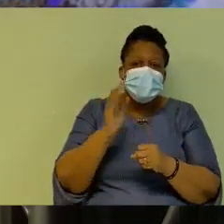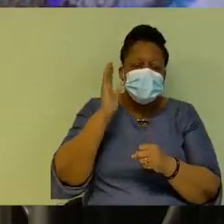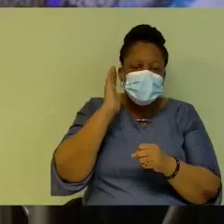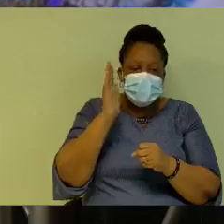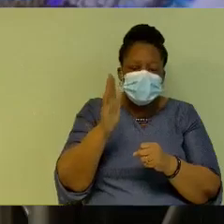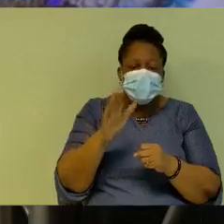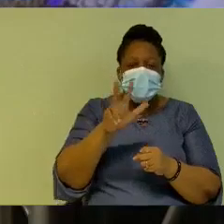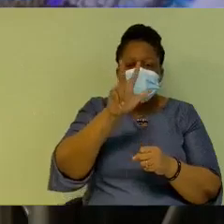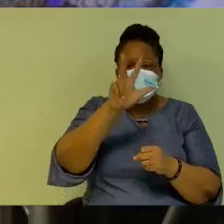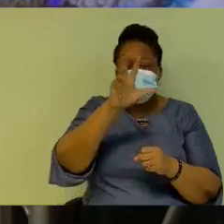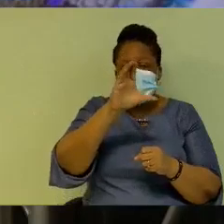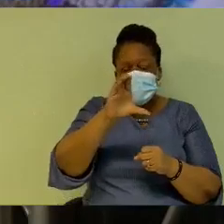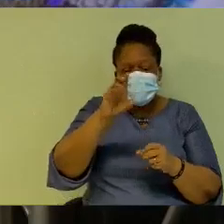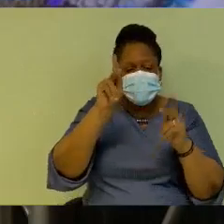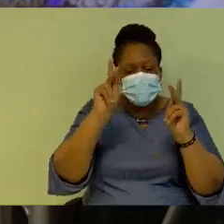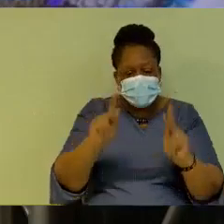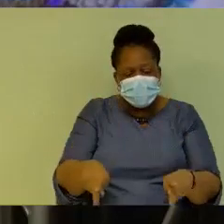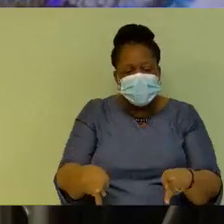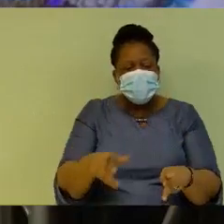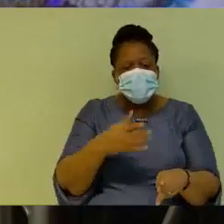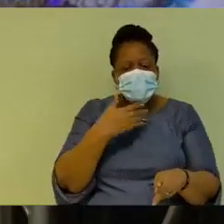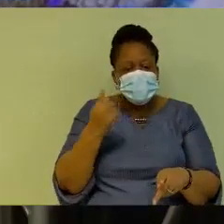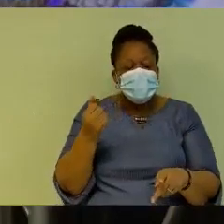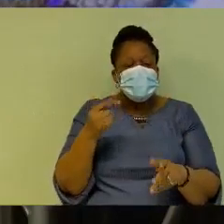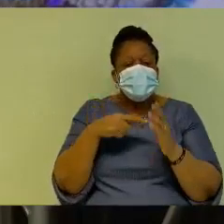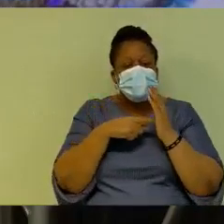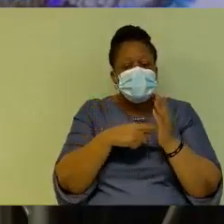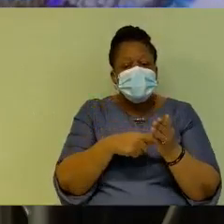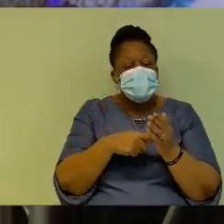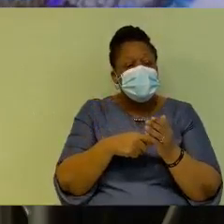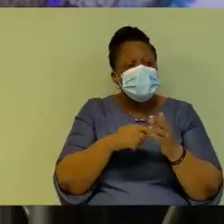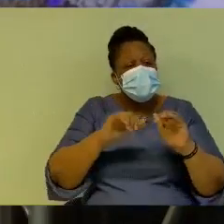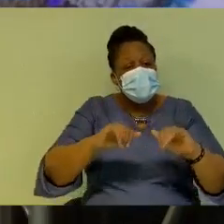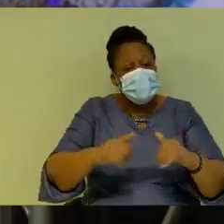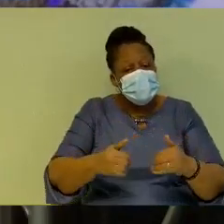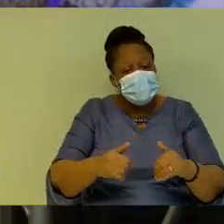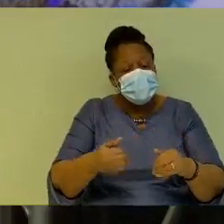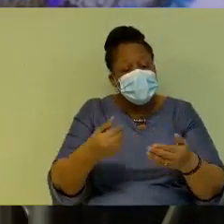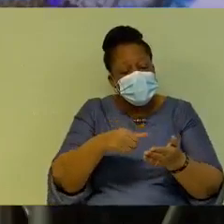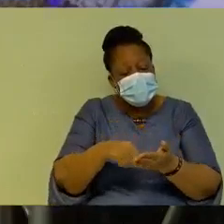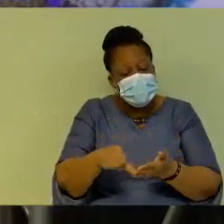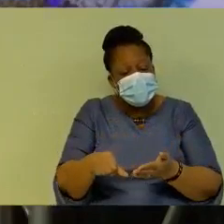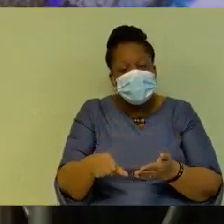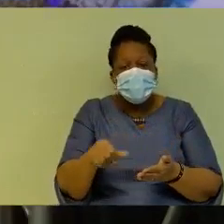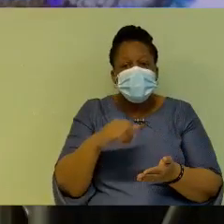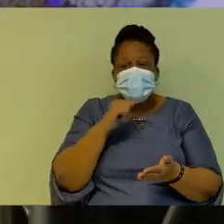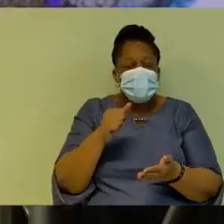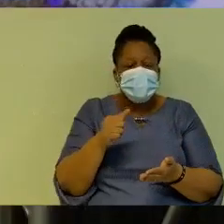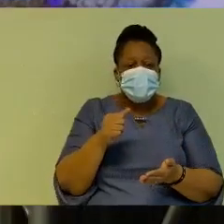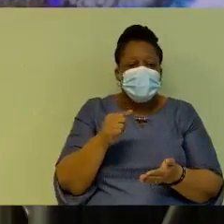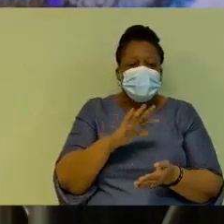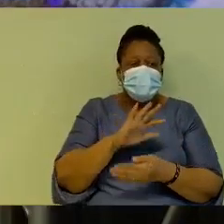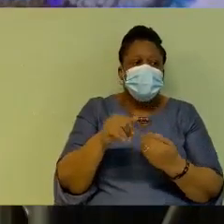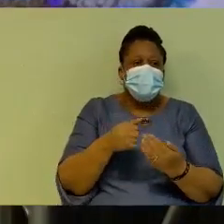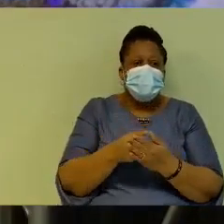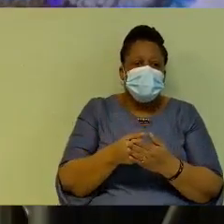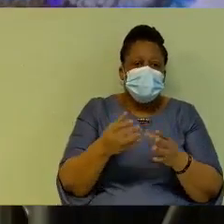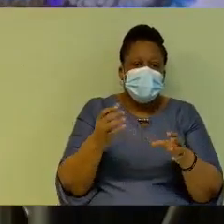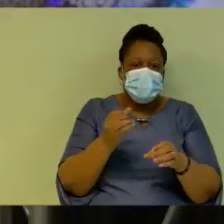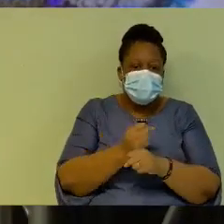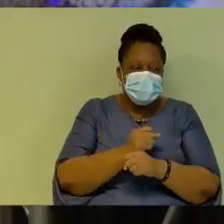staff files at the same time to clarify the rate of increases, because it was not automatic, because if you're to do that,